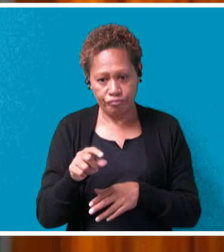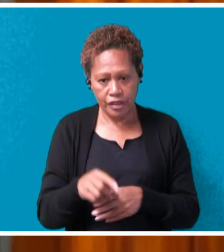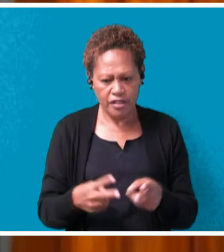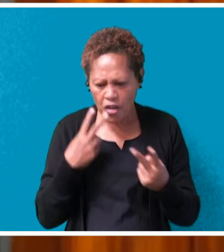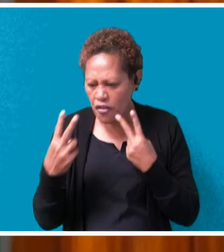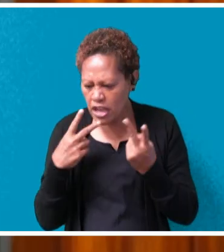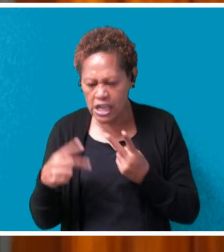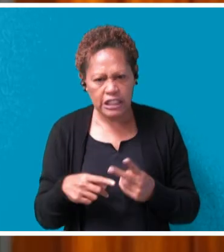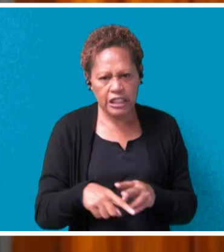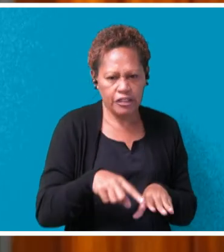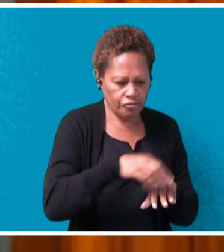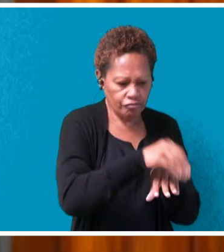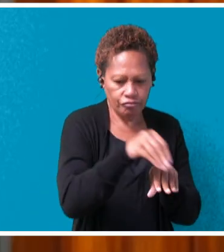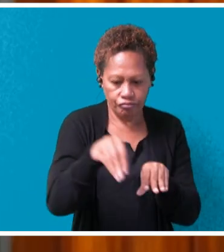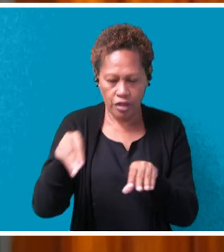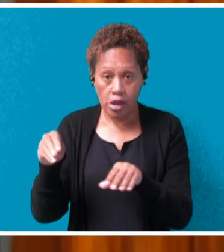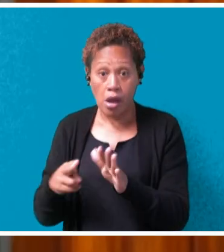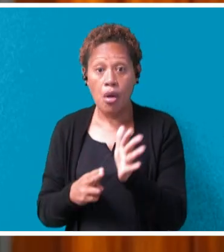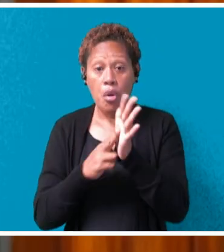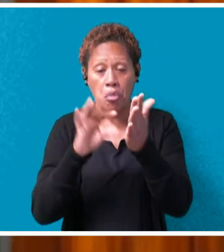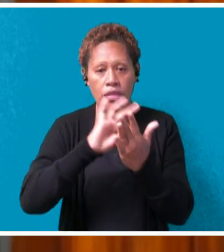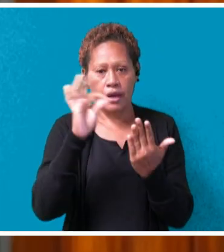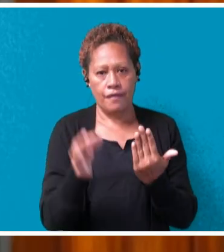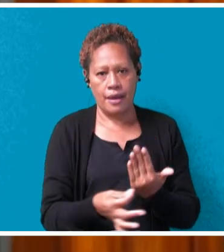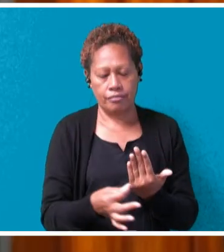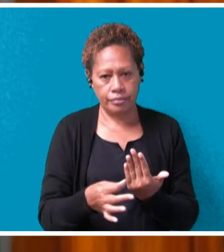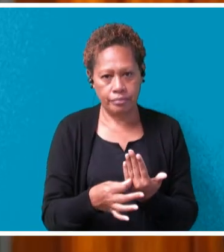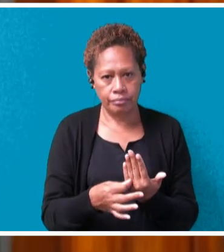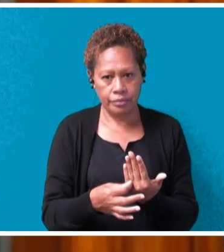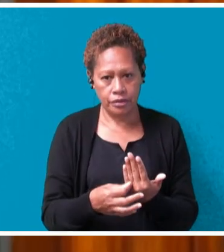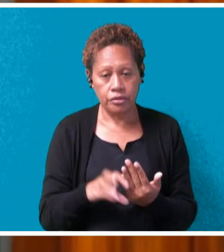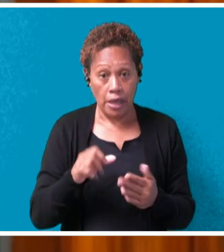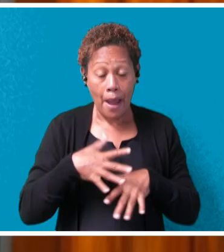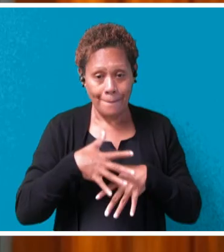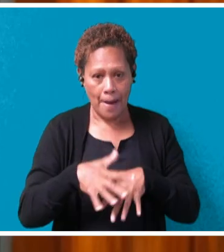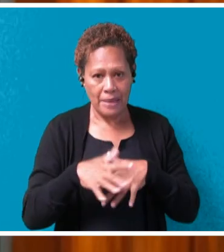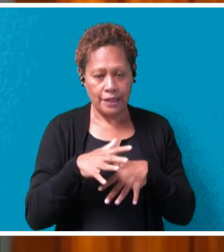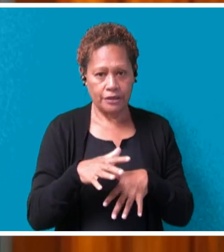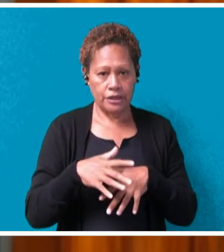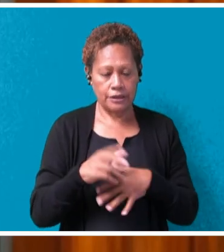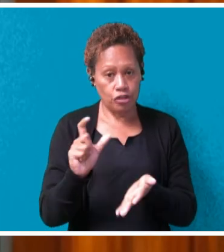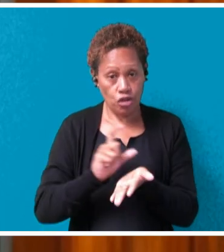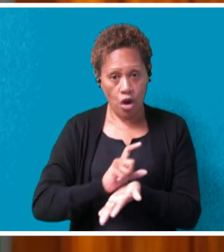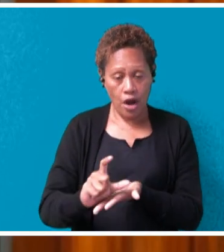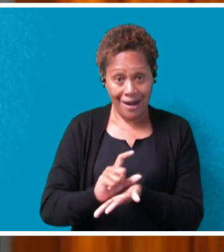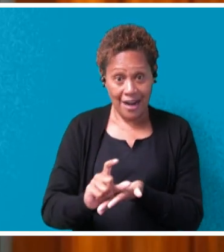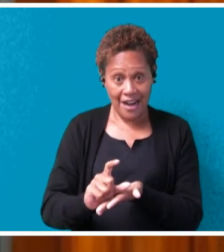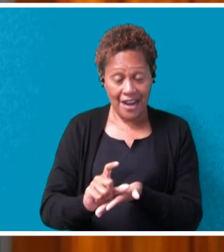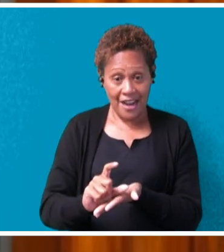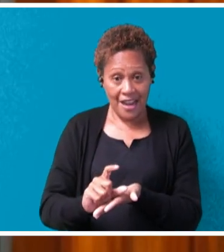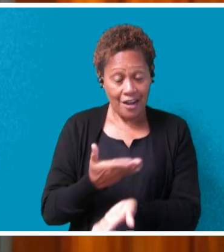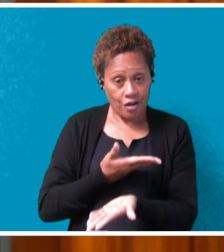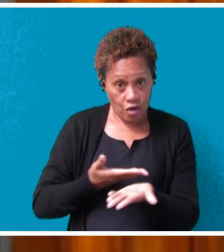including most recently to the Northern Division in February, to conduct public consultation on important legislation, including